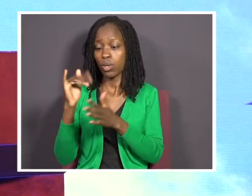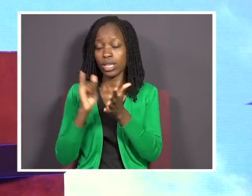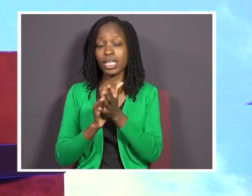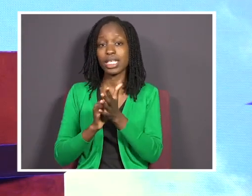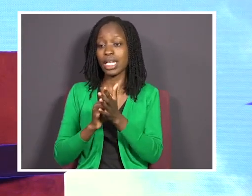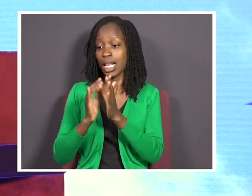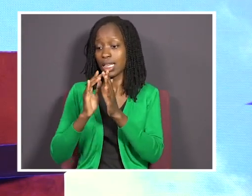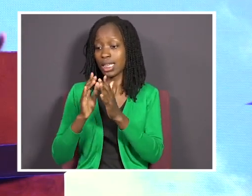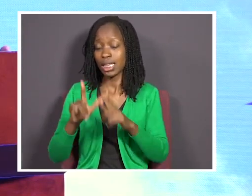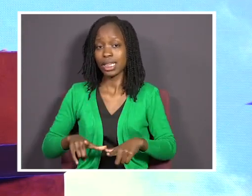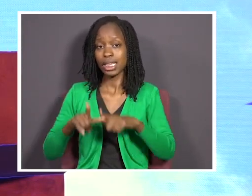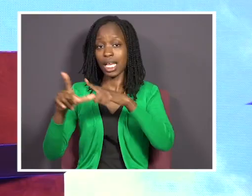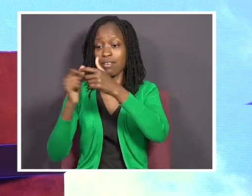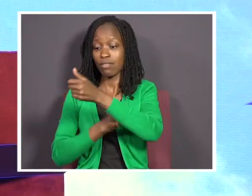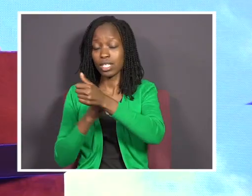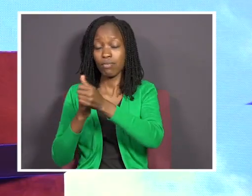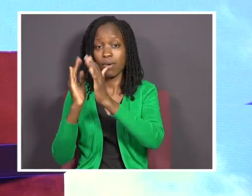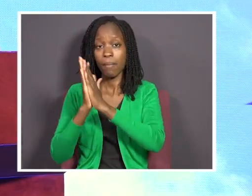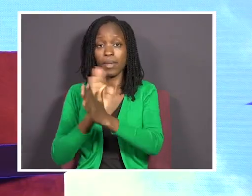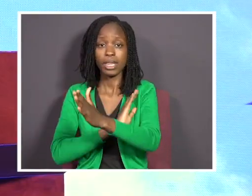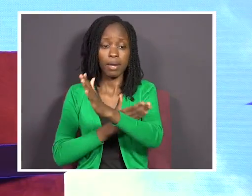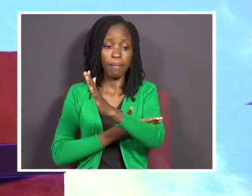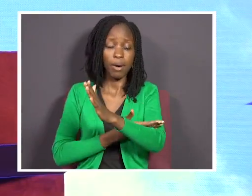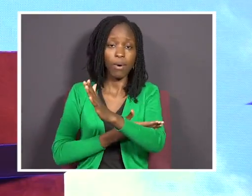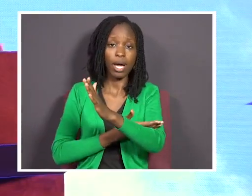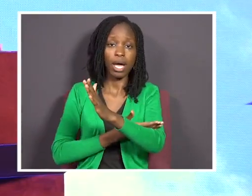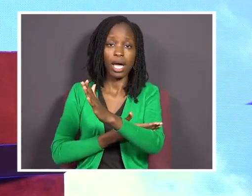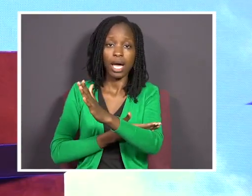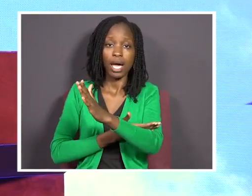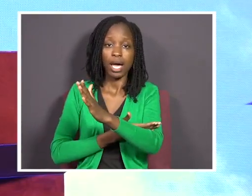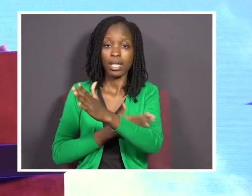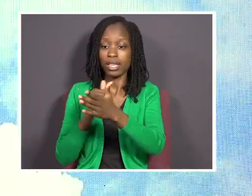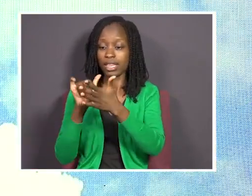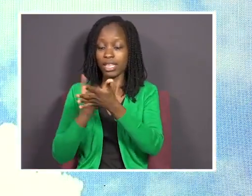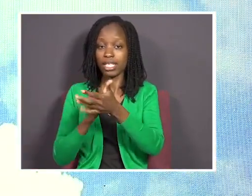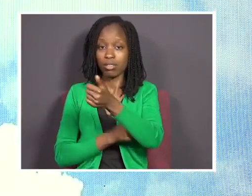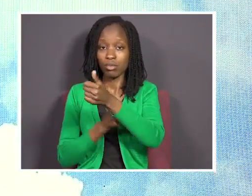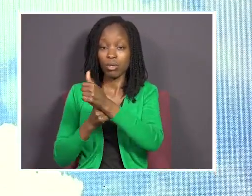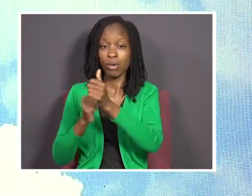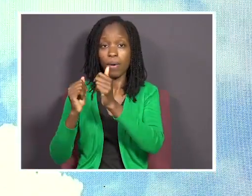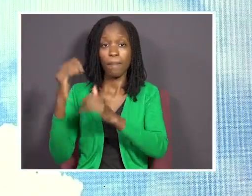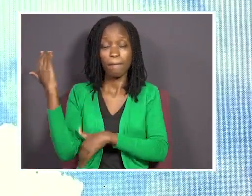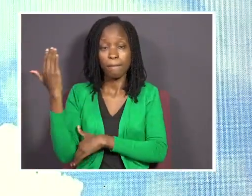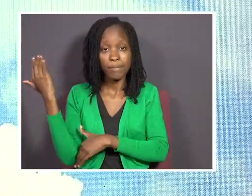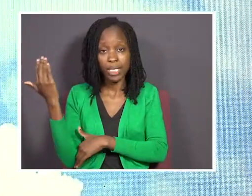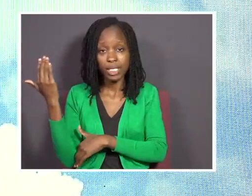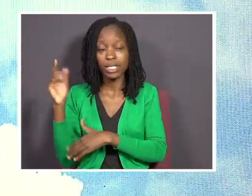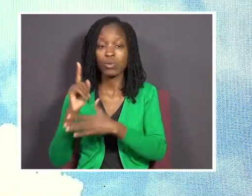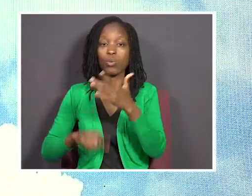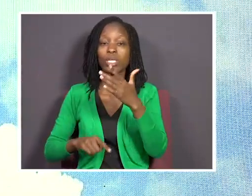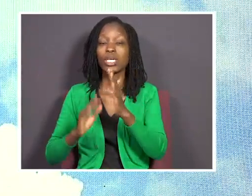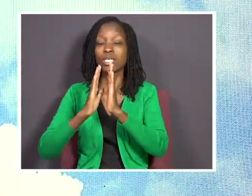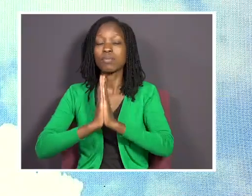prayer. The power behind preaching, the power behind successful ministry is